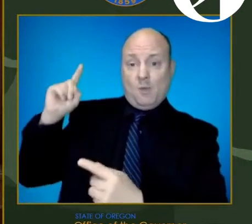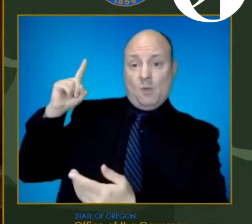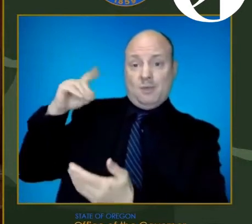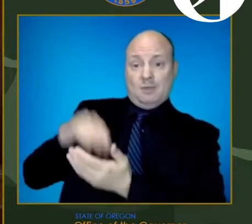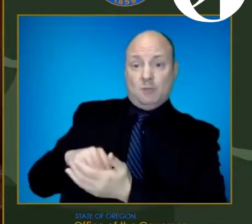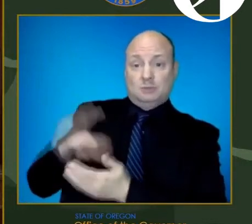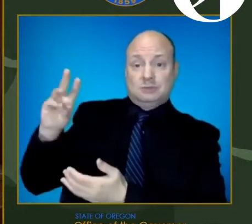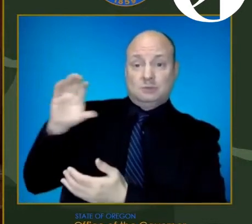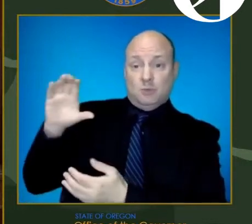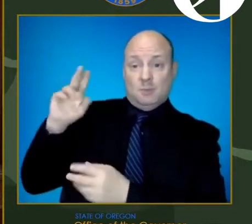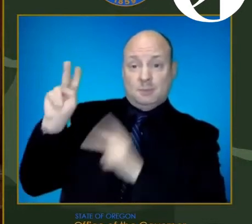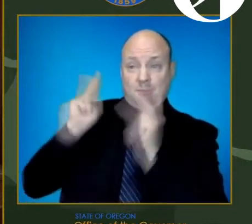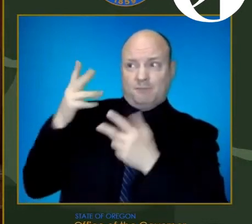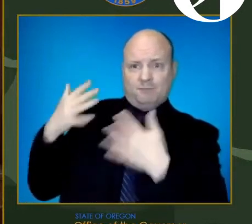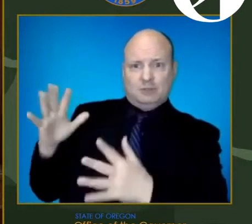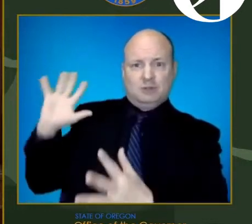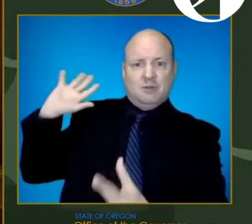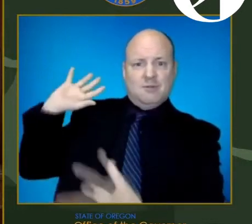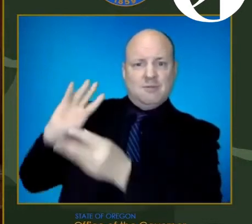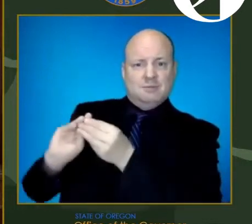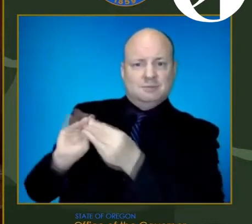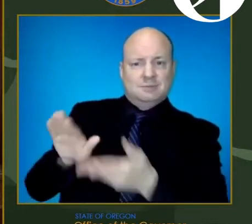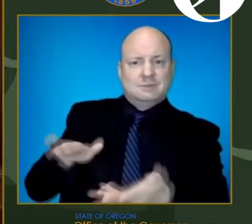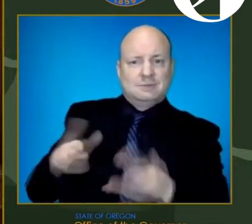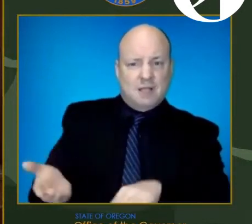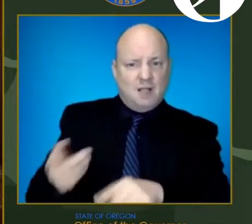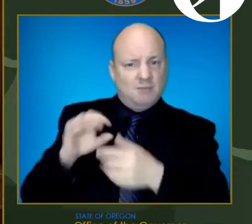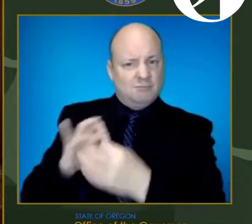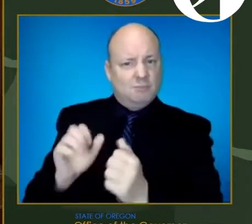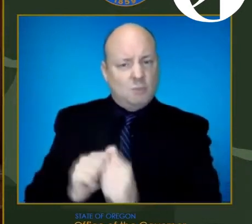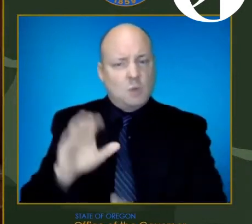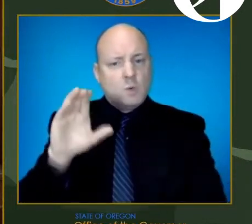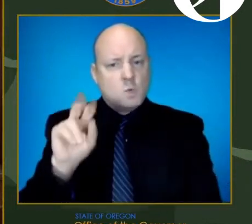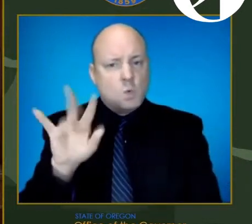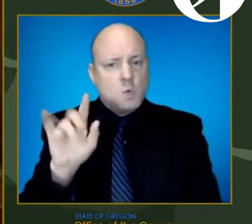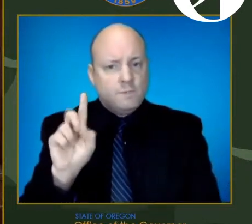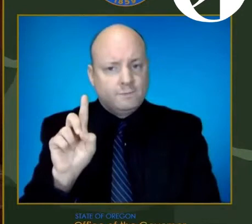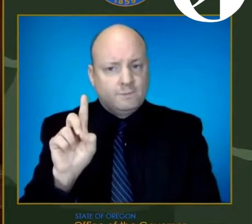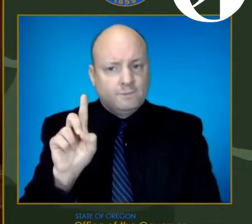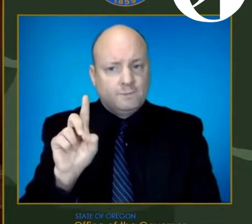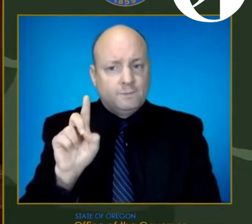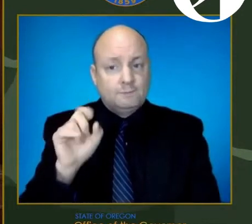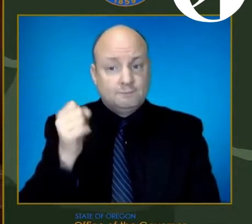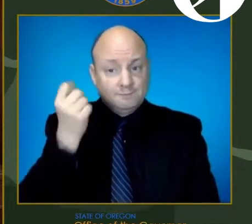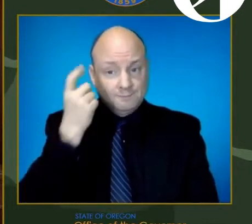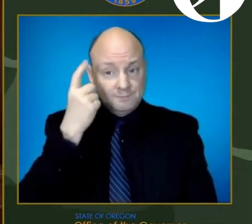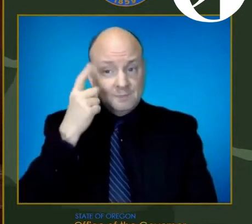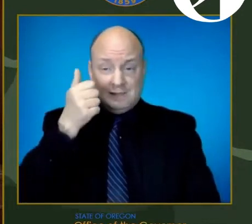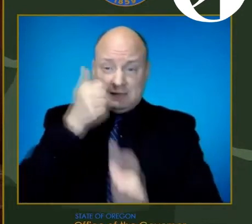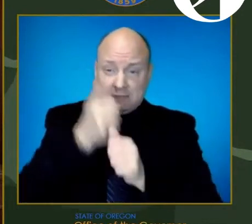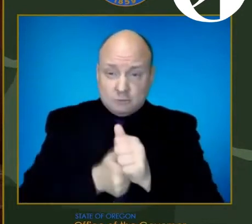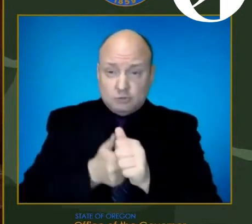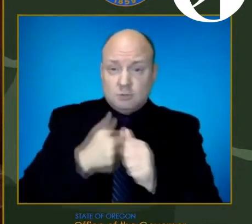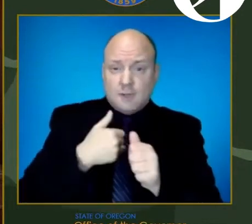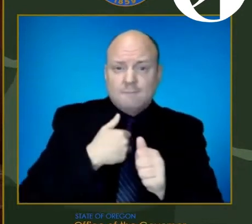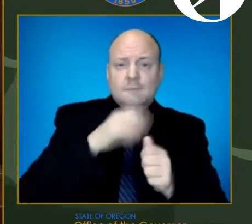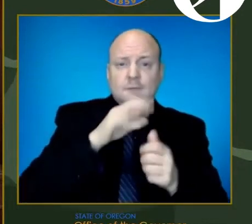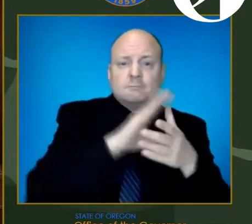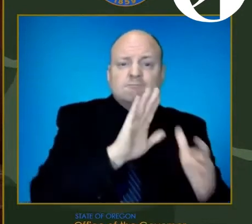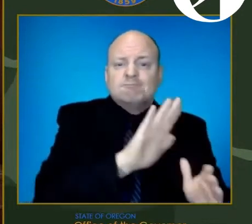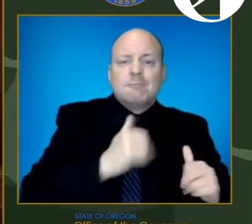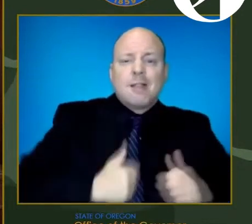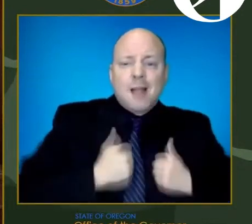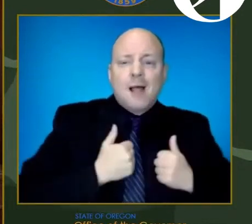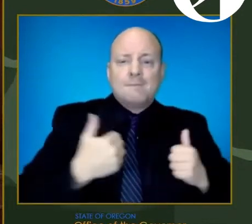Oregon lives that were lost in the pandemic. With each life comes a story, and over the last